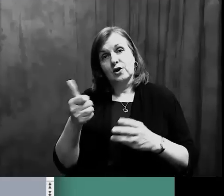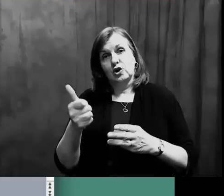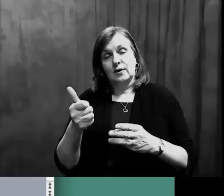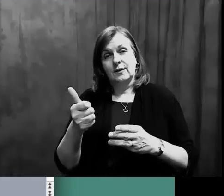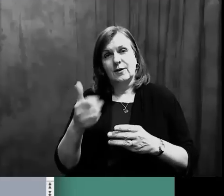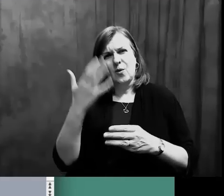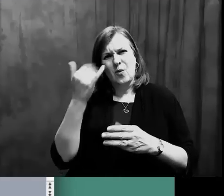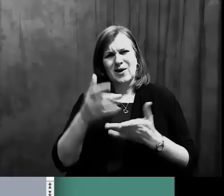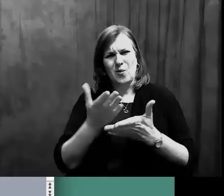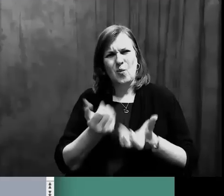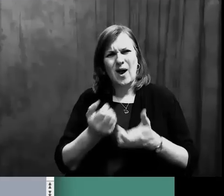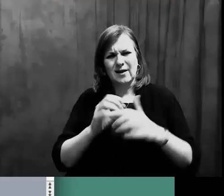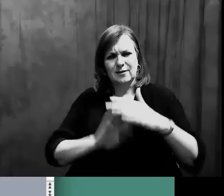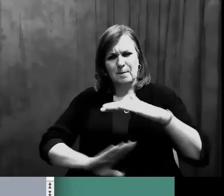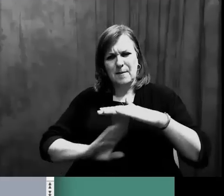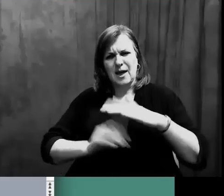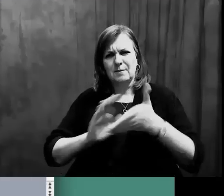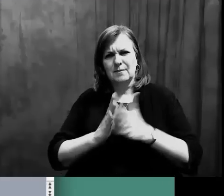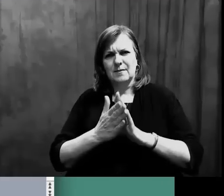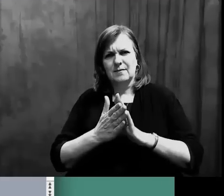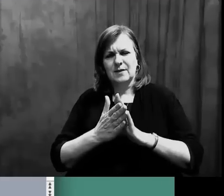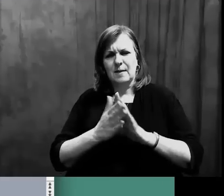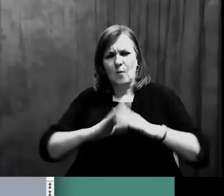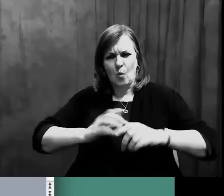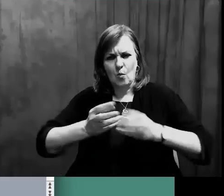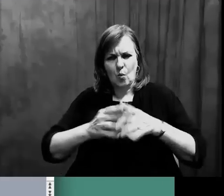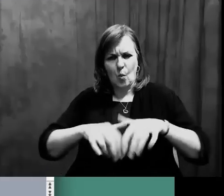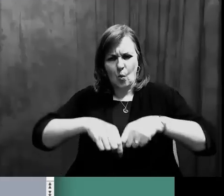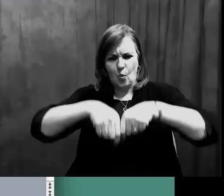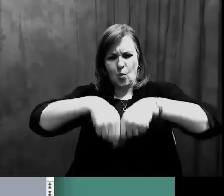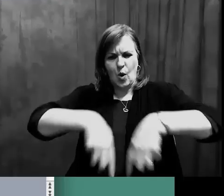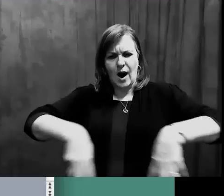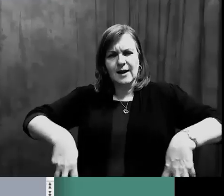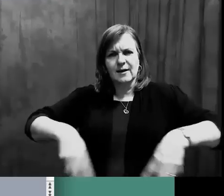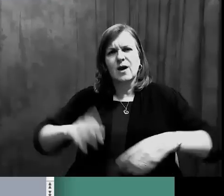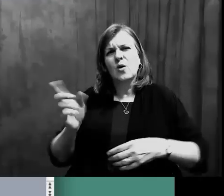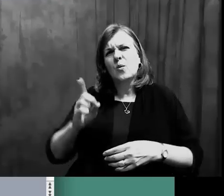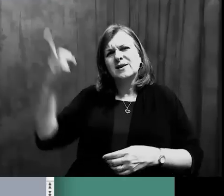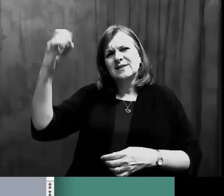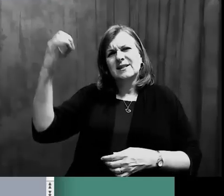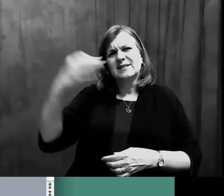wider. Why would you want your plant to be wide at the bottom?